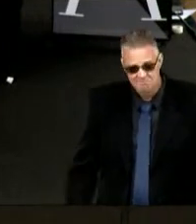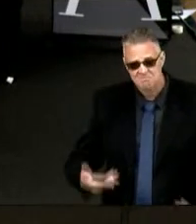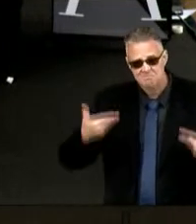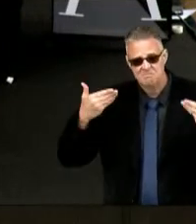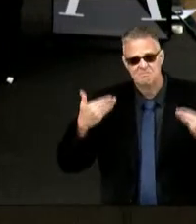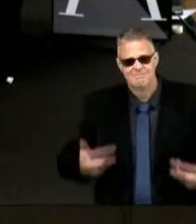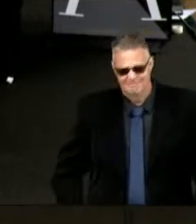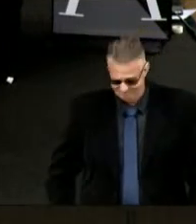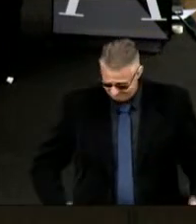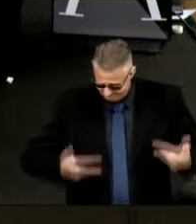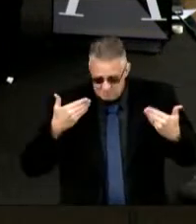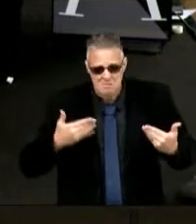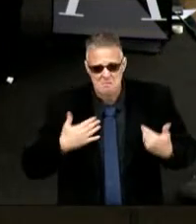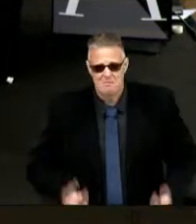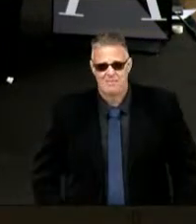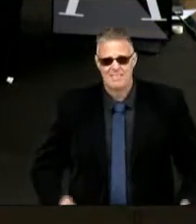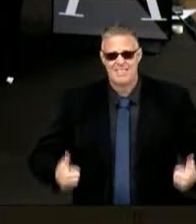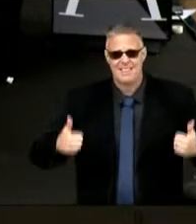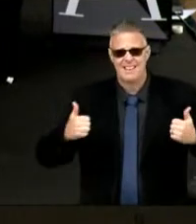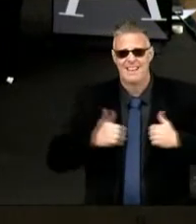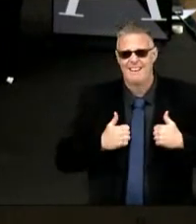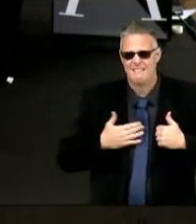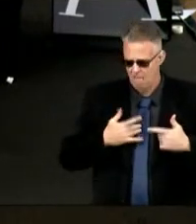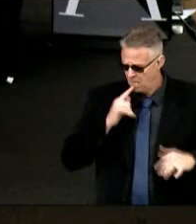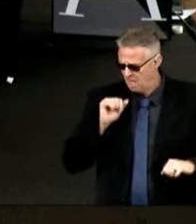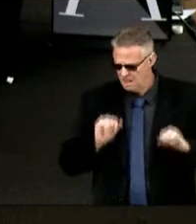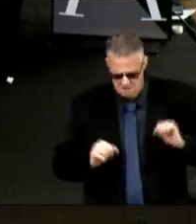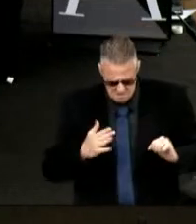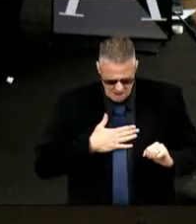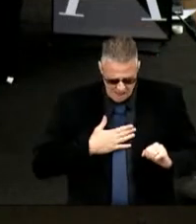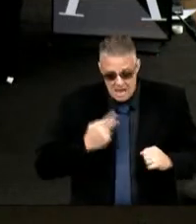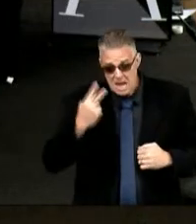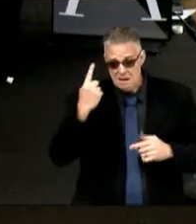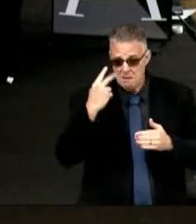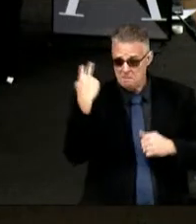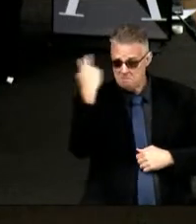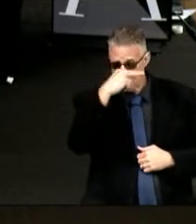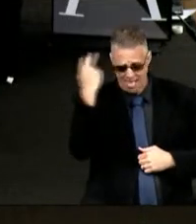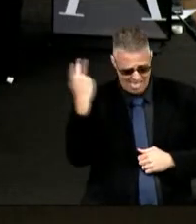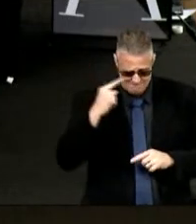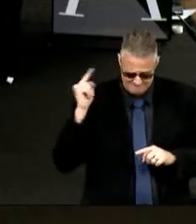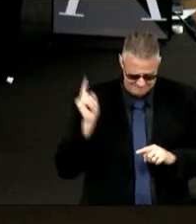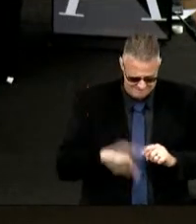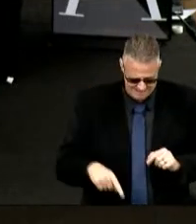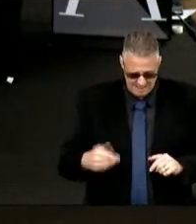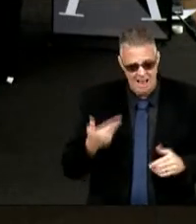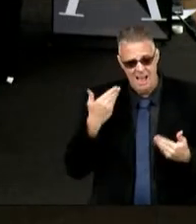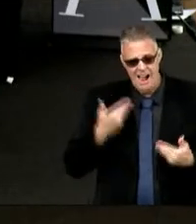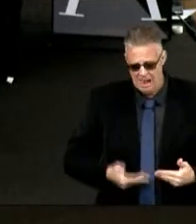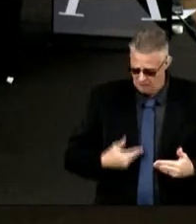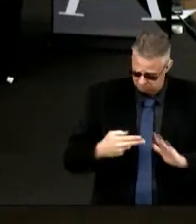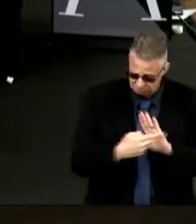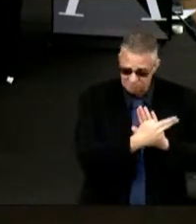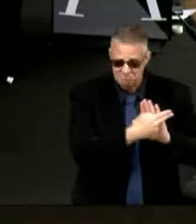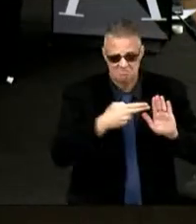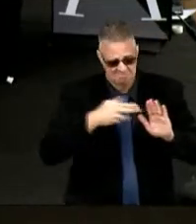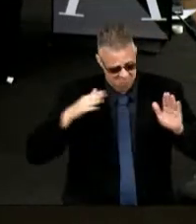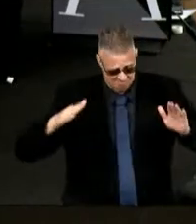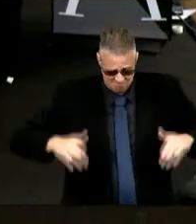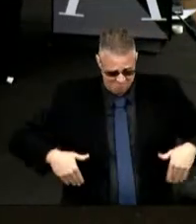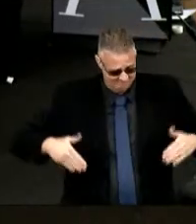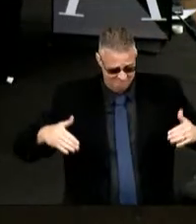I am unwritten, carry my mind. I'm